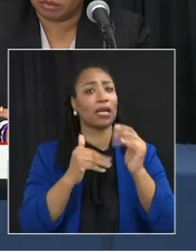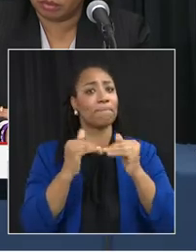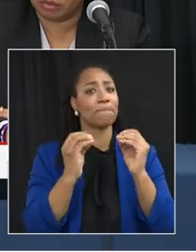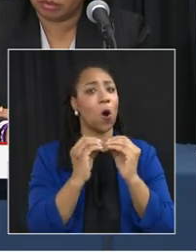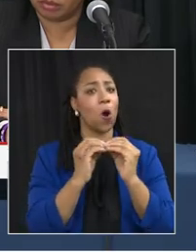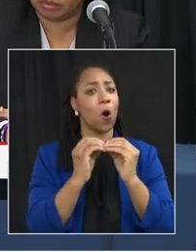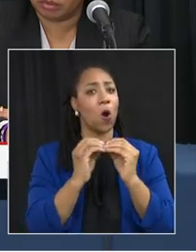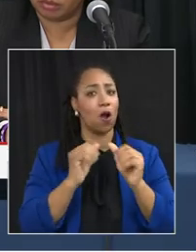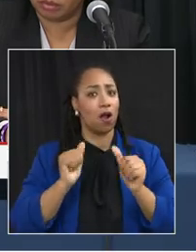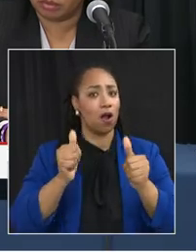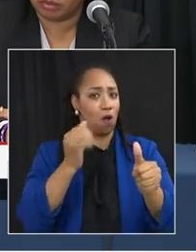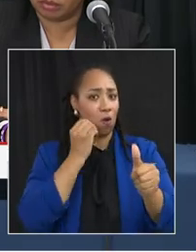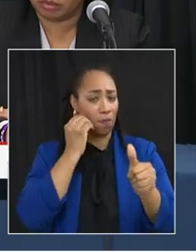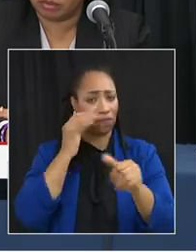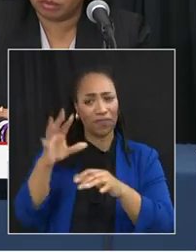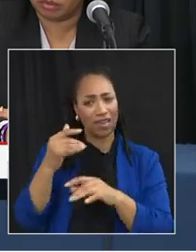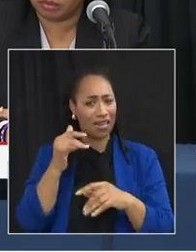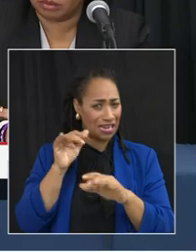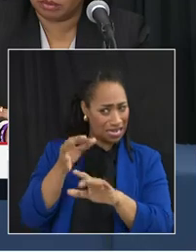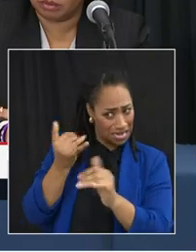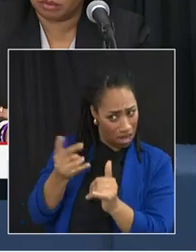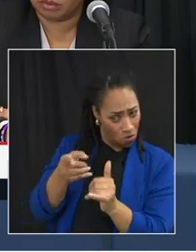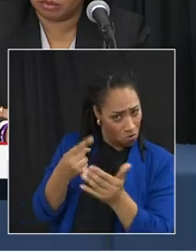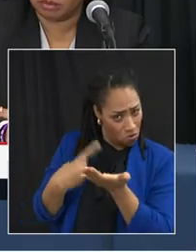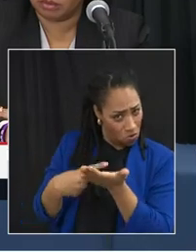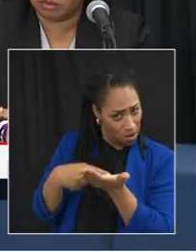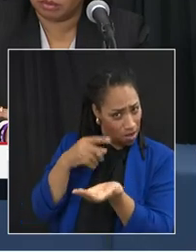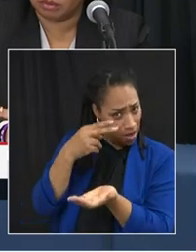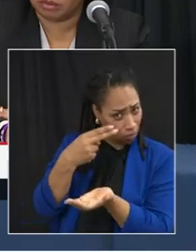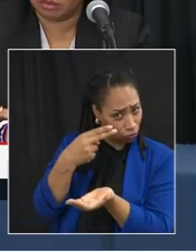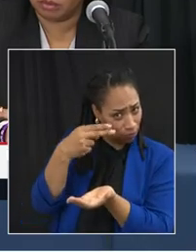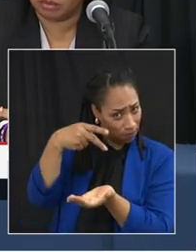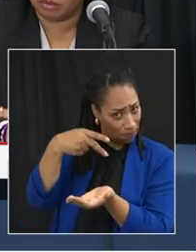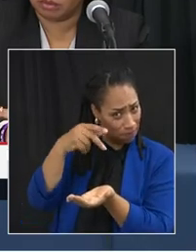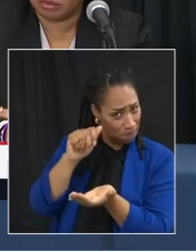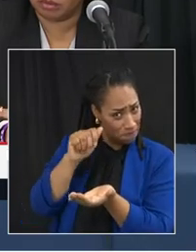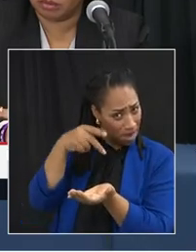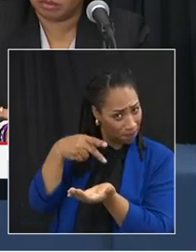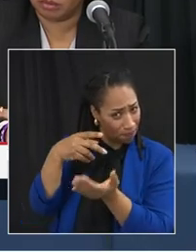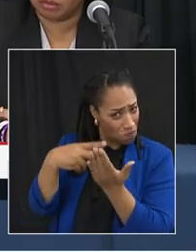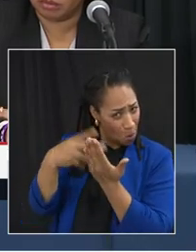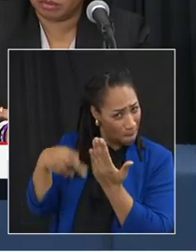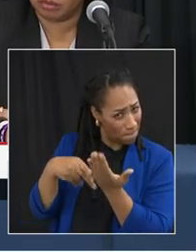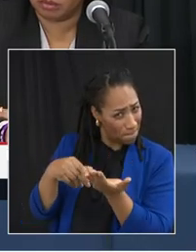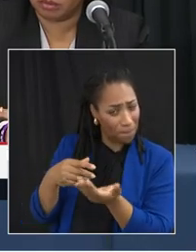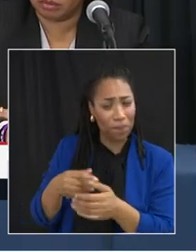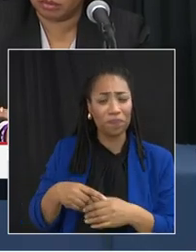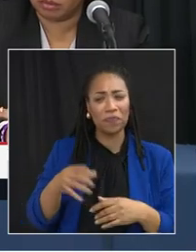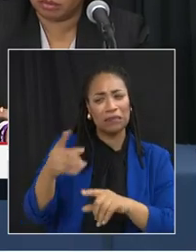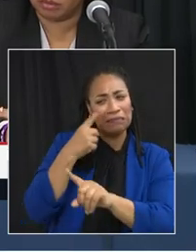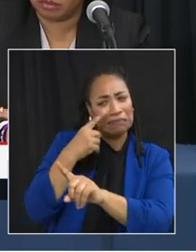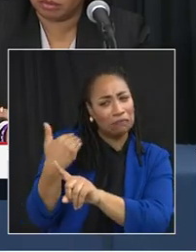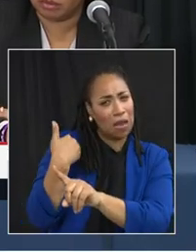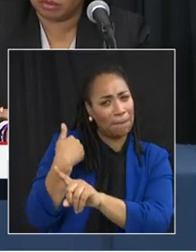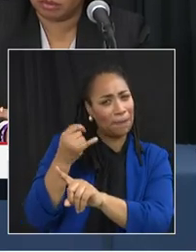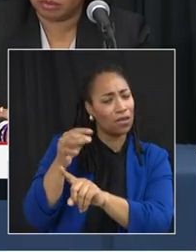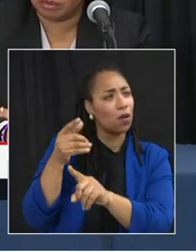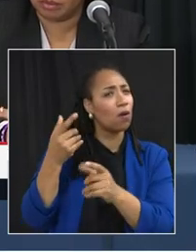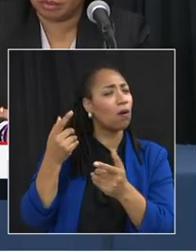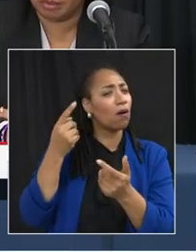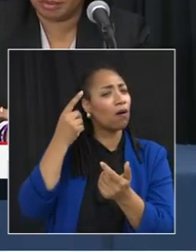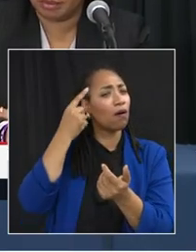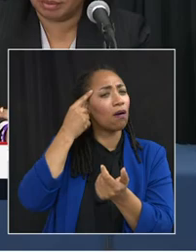me the different investment years that where we've had more money for HPAP, we use more money